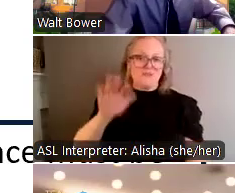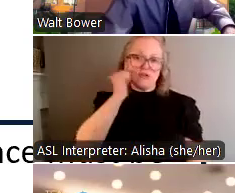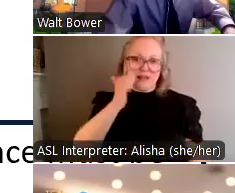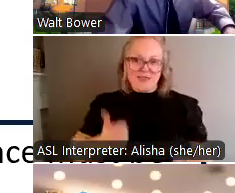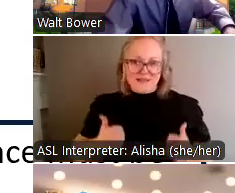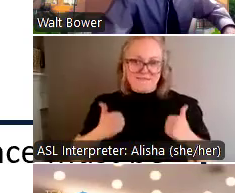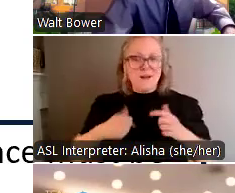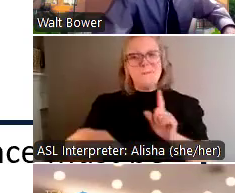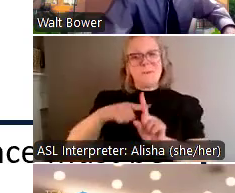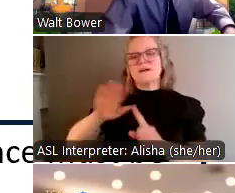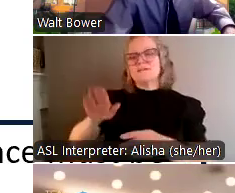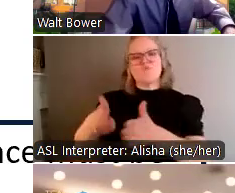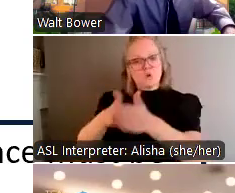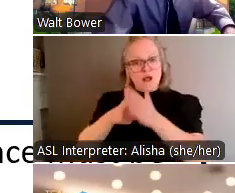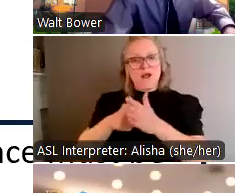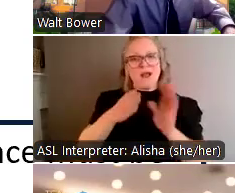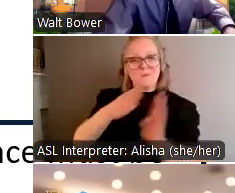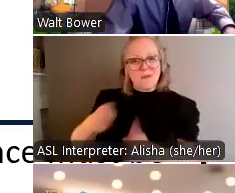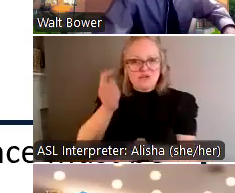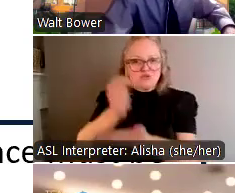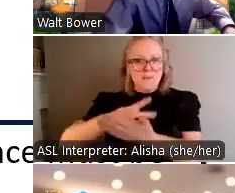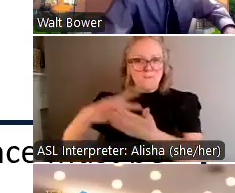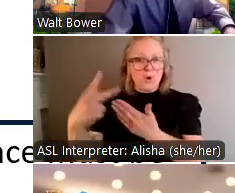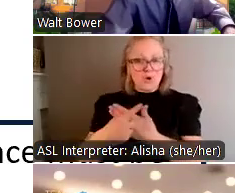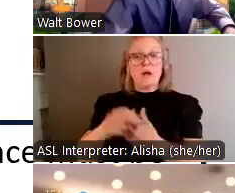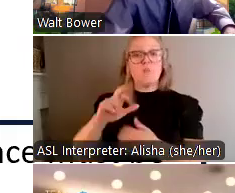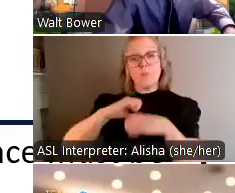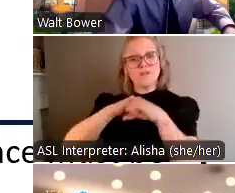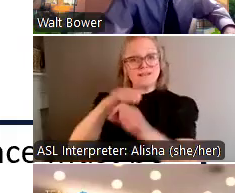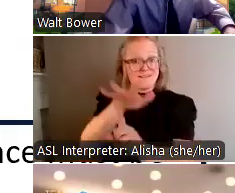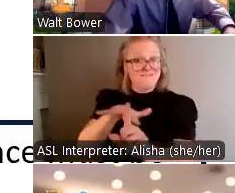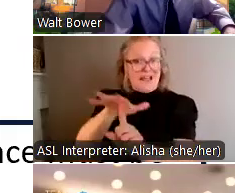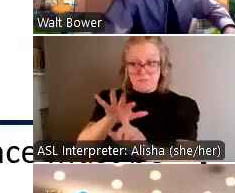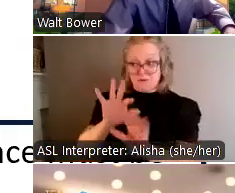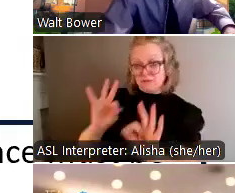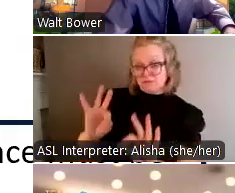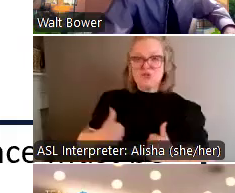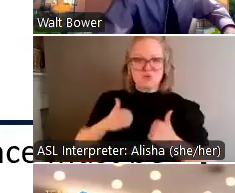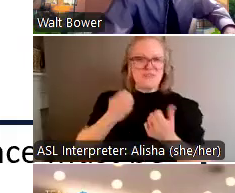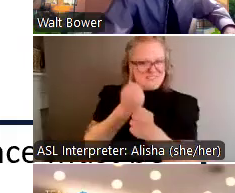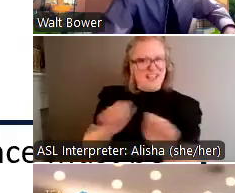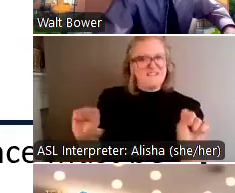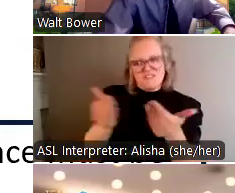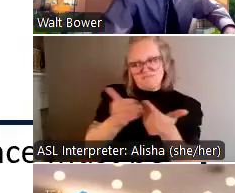a planned treatment program or a protected environment to be able to live safely in the community.